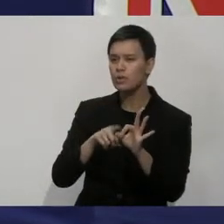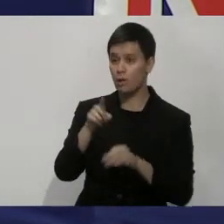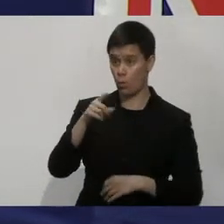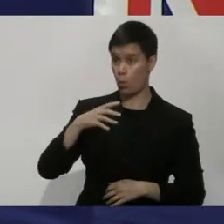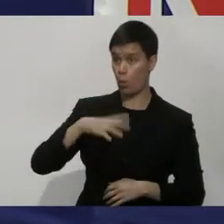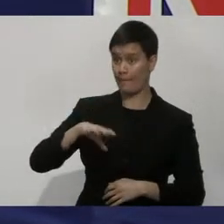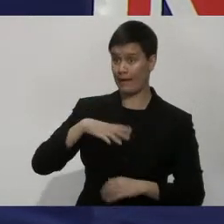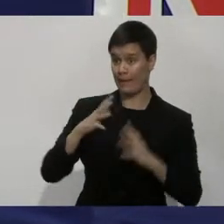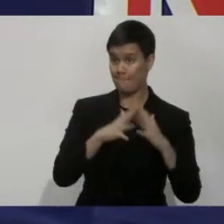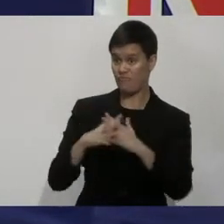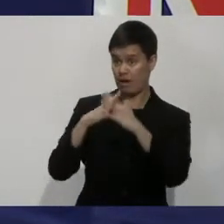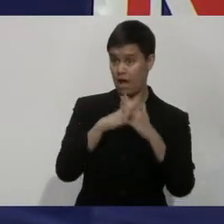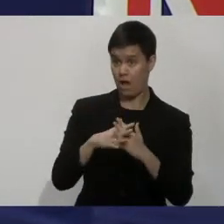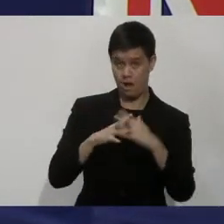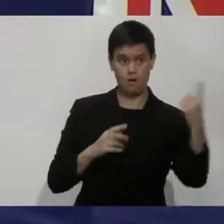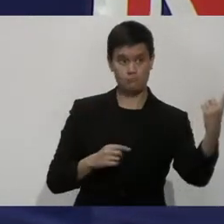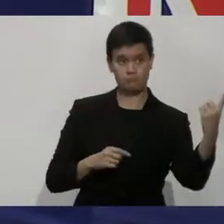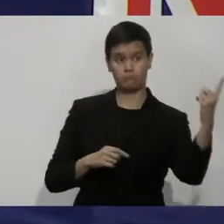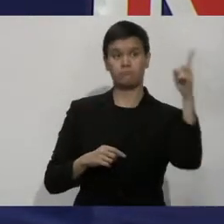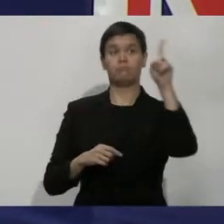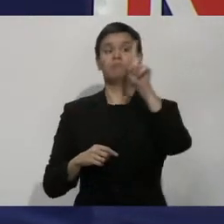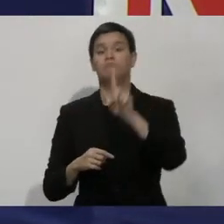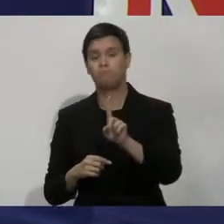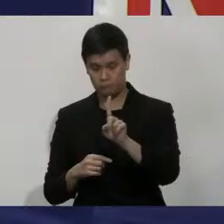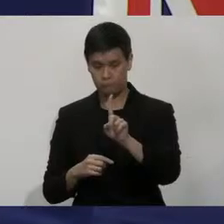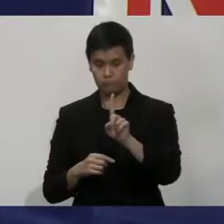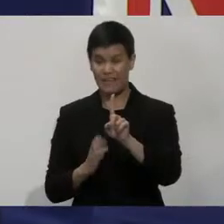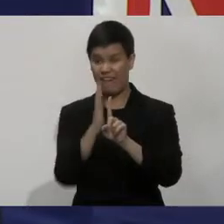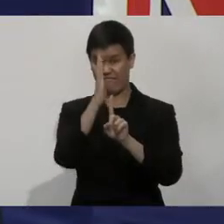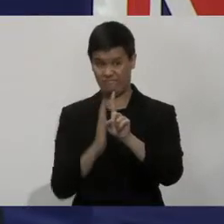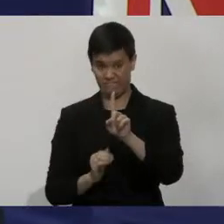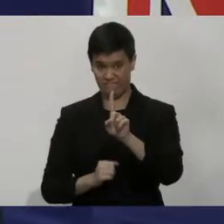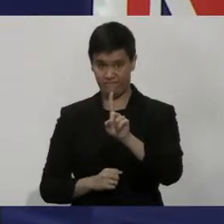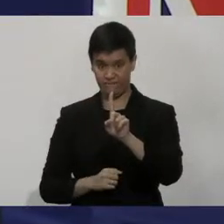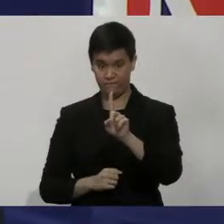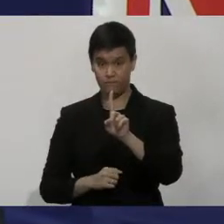mask when she was in the lift? Oh, look, I couldn't say. There are